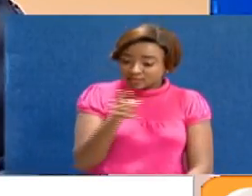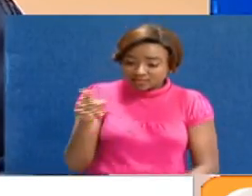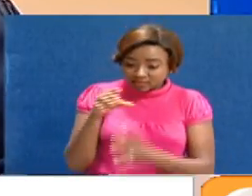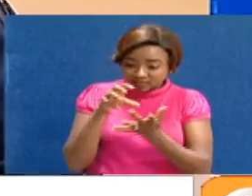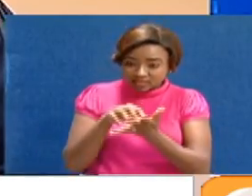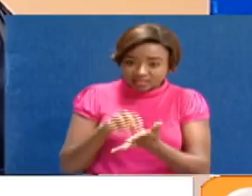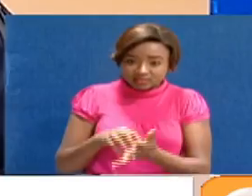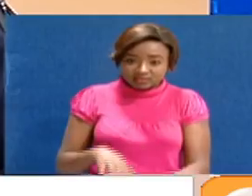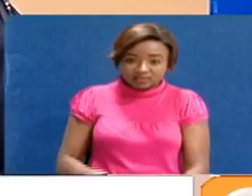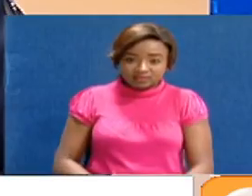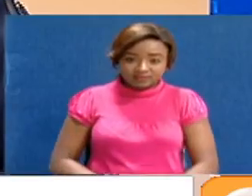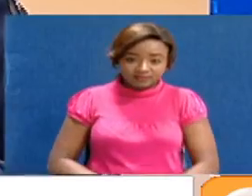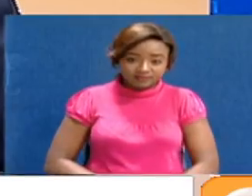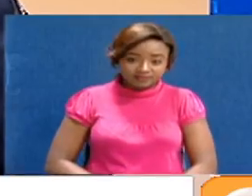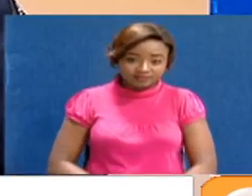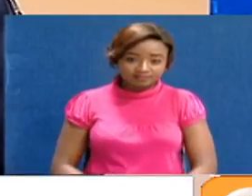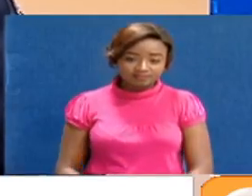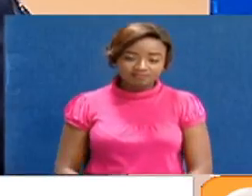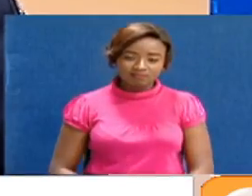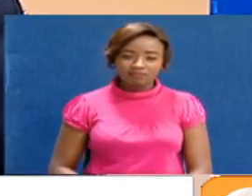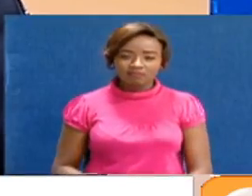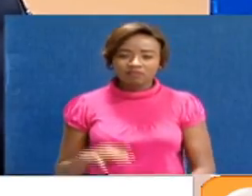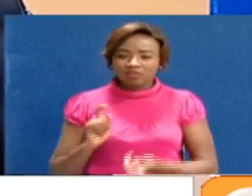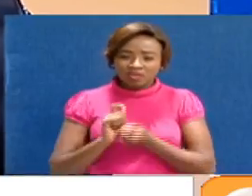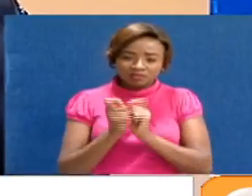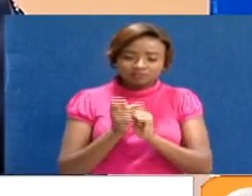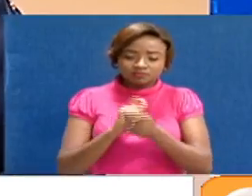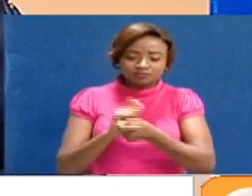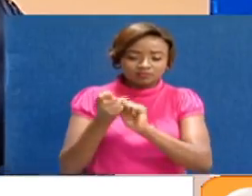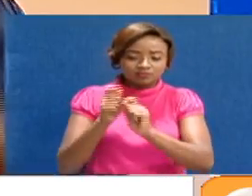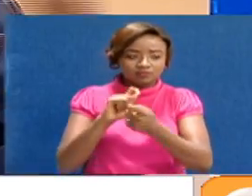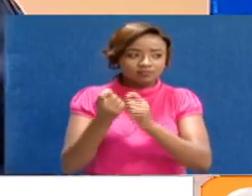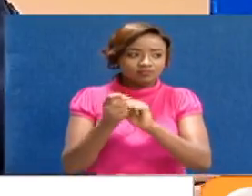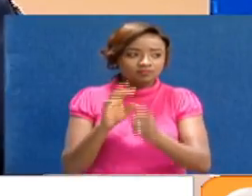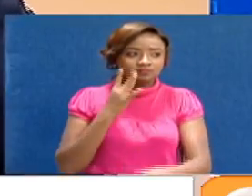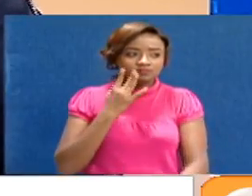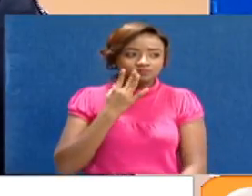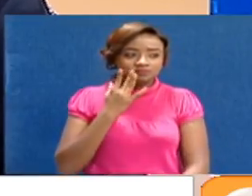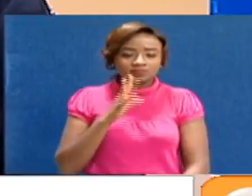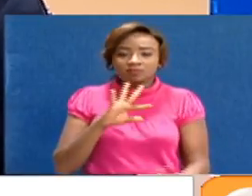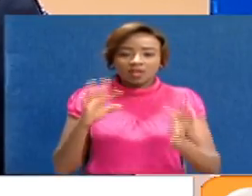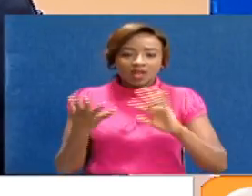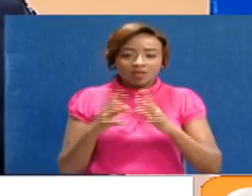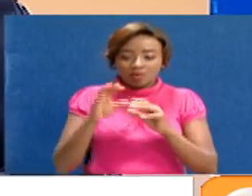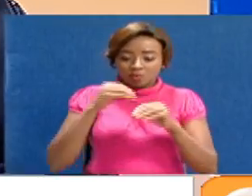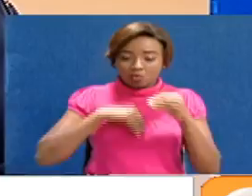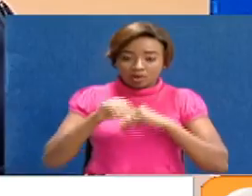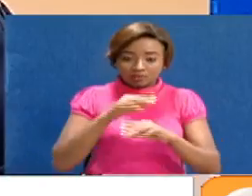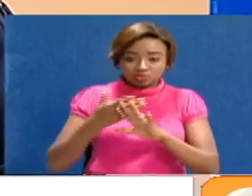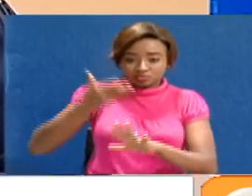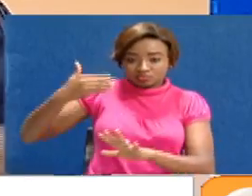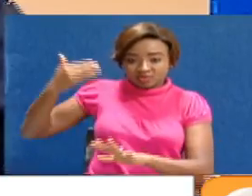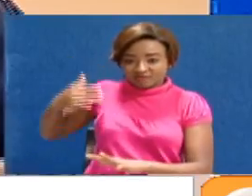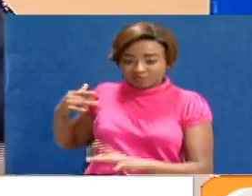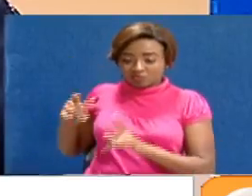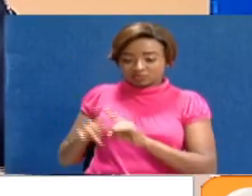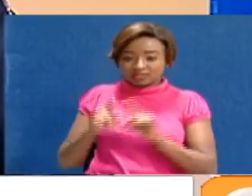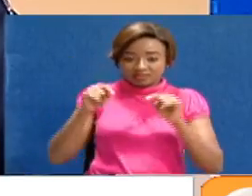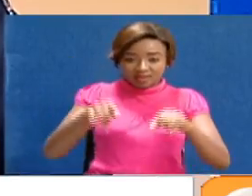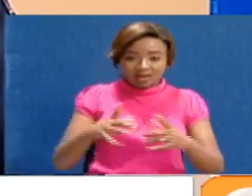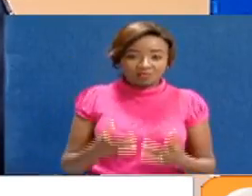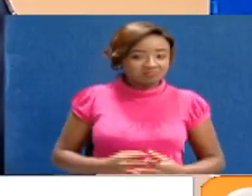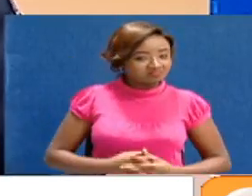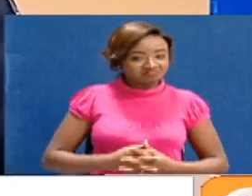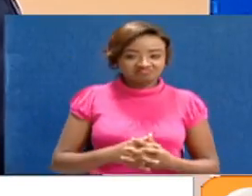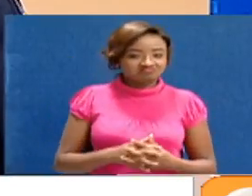are, they are changing, mutating every time. The way corruption used to be done in the past, through